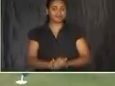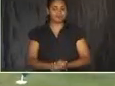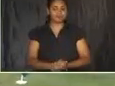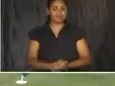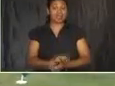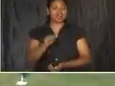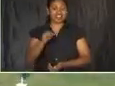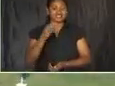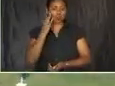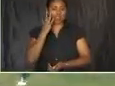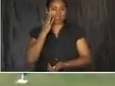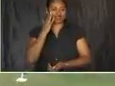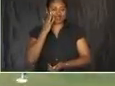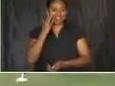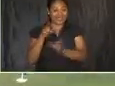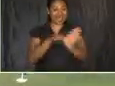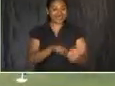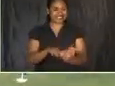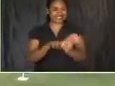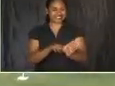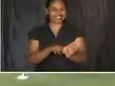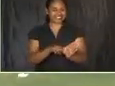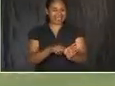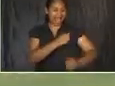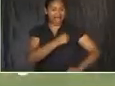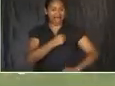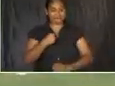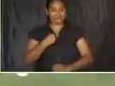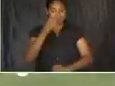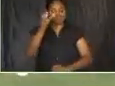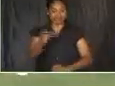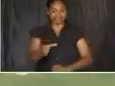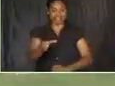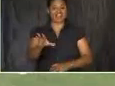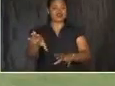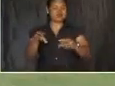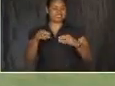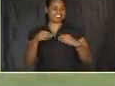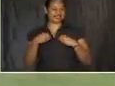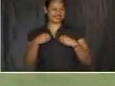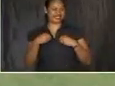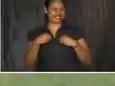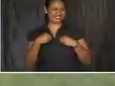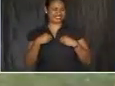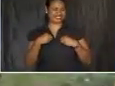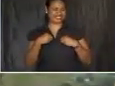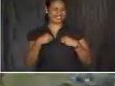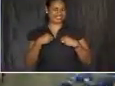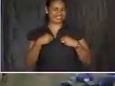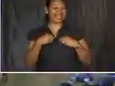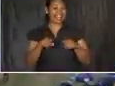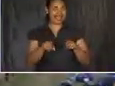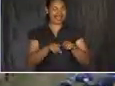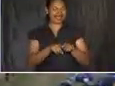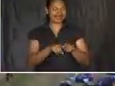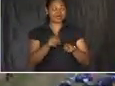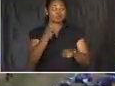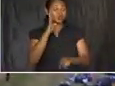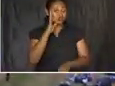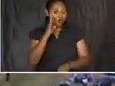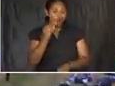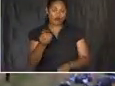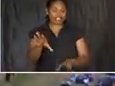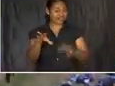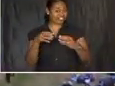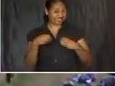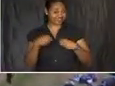balu ngone ndondua na kena itu kena itu dabuti ena loma ni ndua na itu kutu ko matai balu me baka sa tingoma gori di